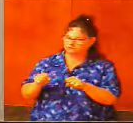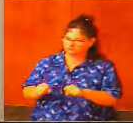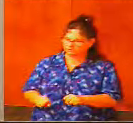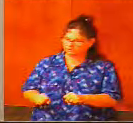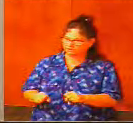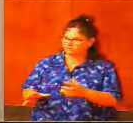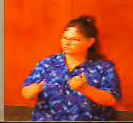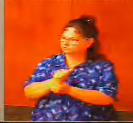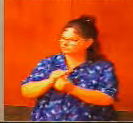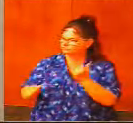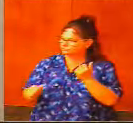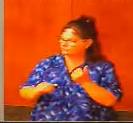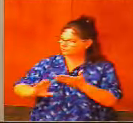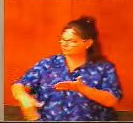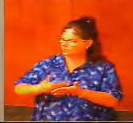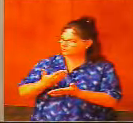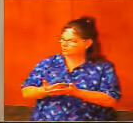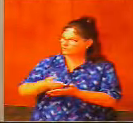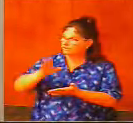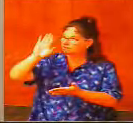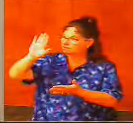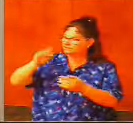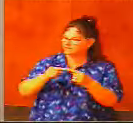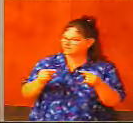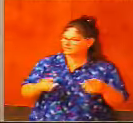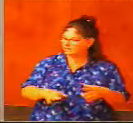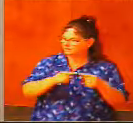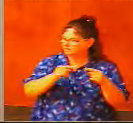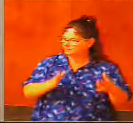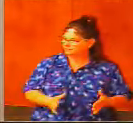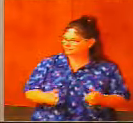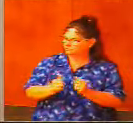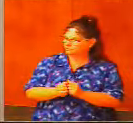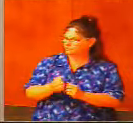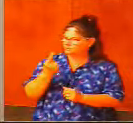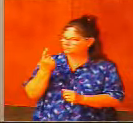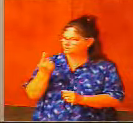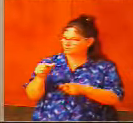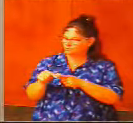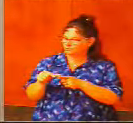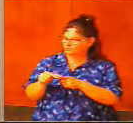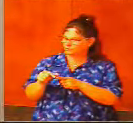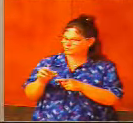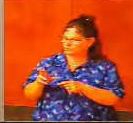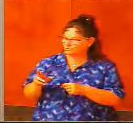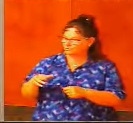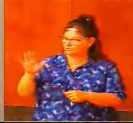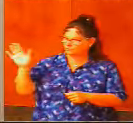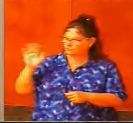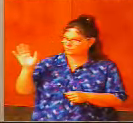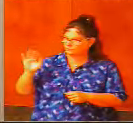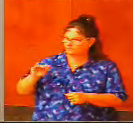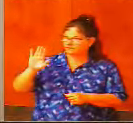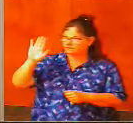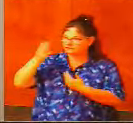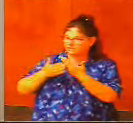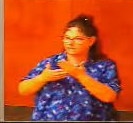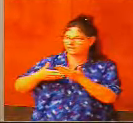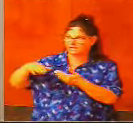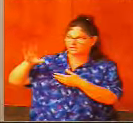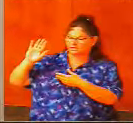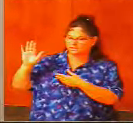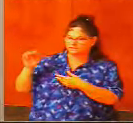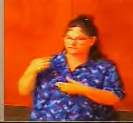have destroyed all of his enemies with just a word or a wave of his hand.